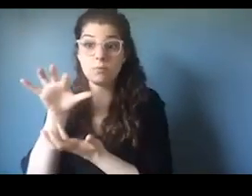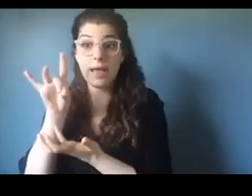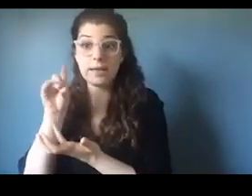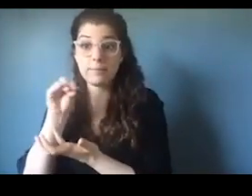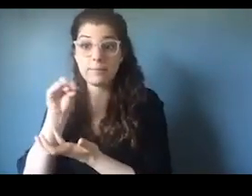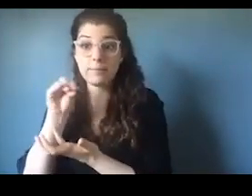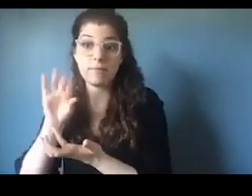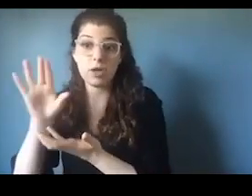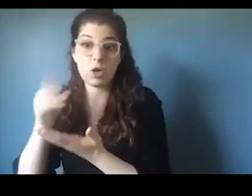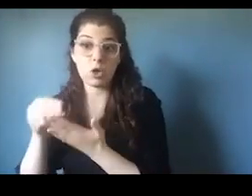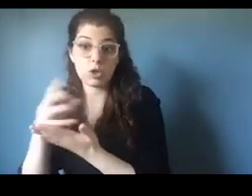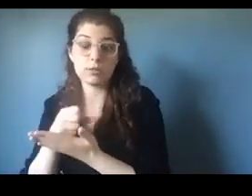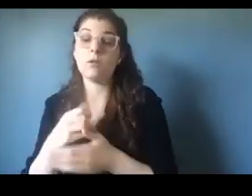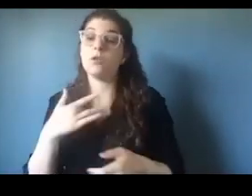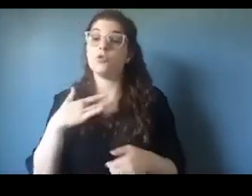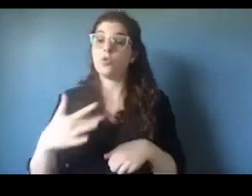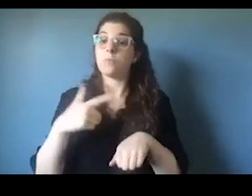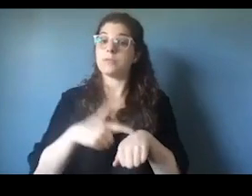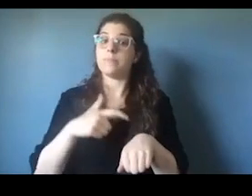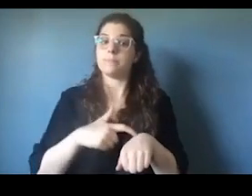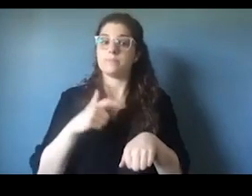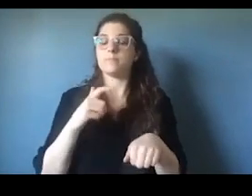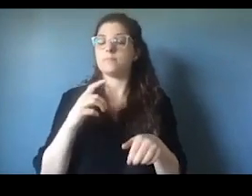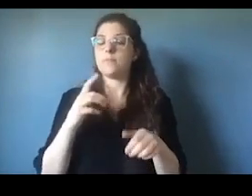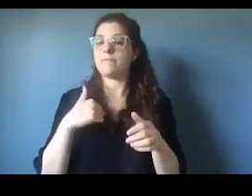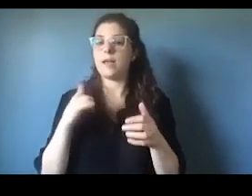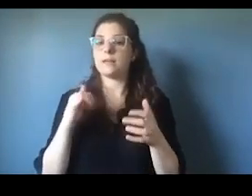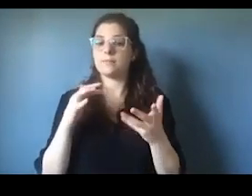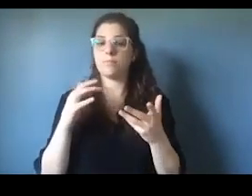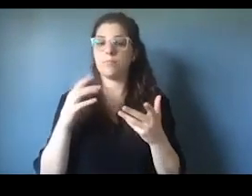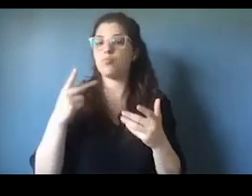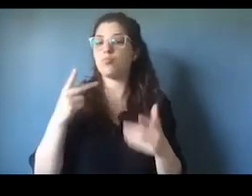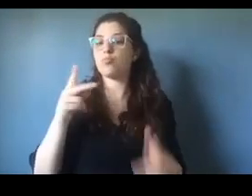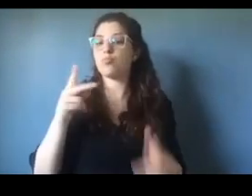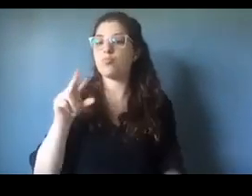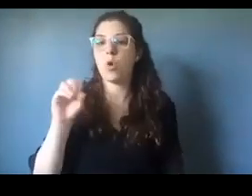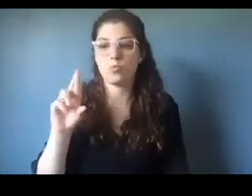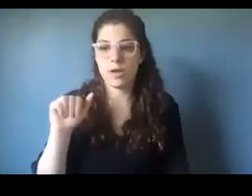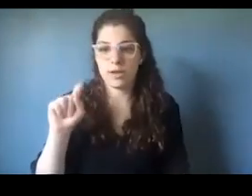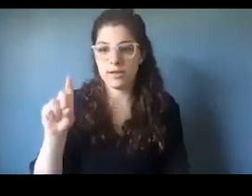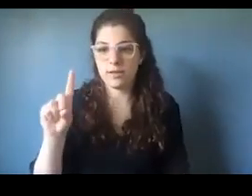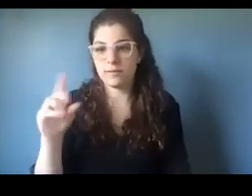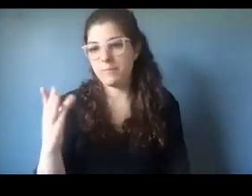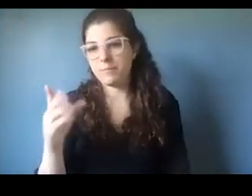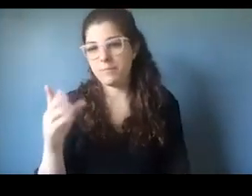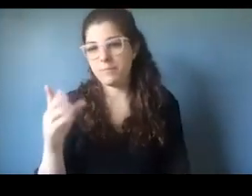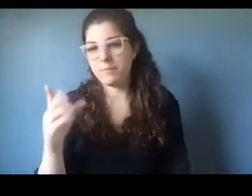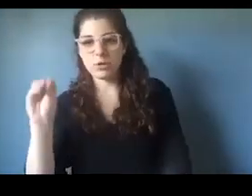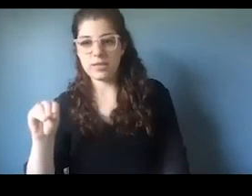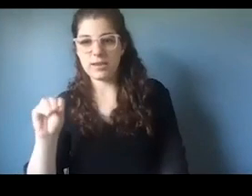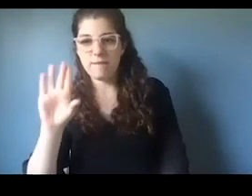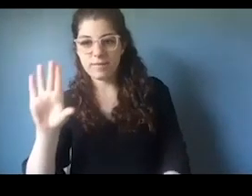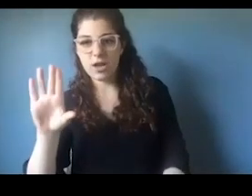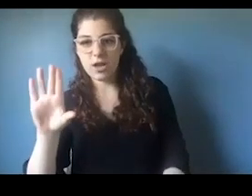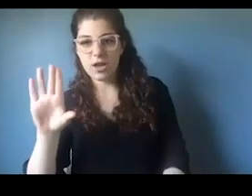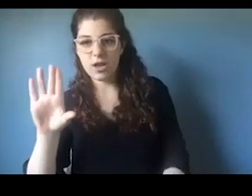in normal times, they would get a prorated share of their unemployment benefits. So they would get another 20% of their unemployment benefit.